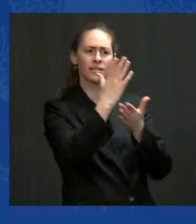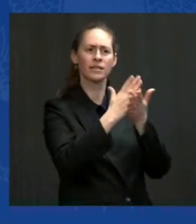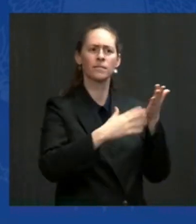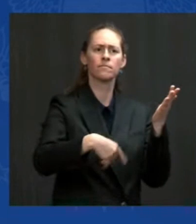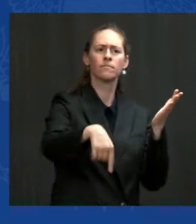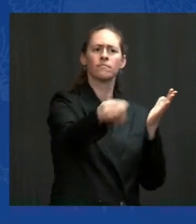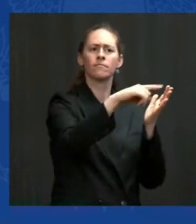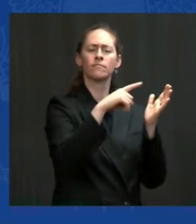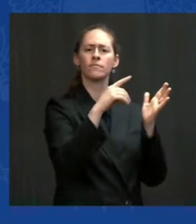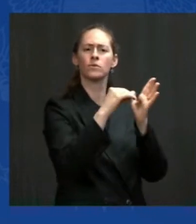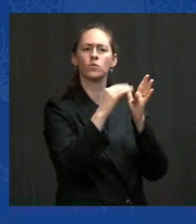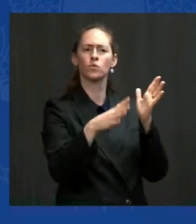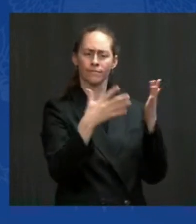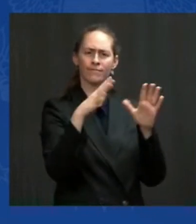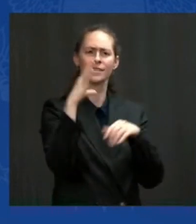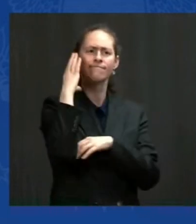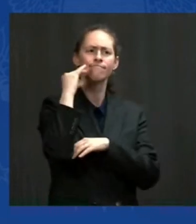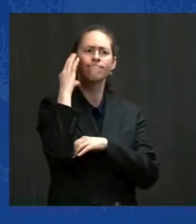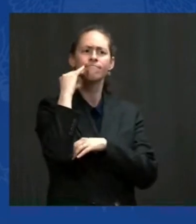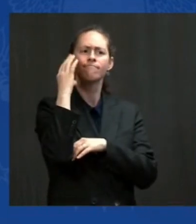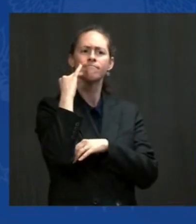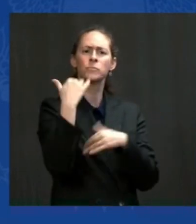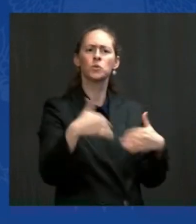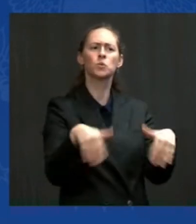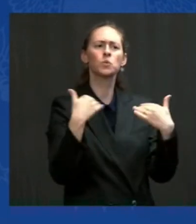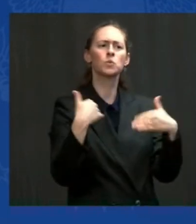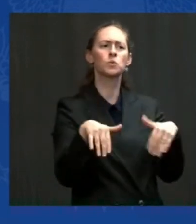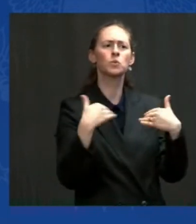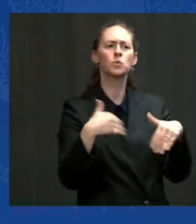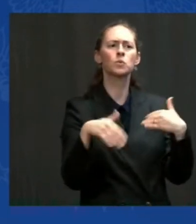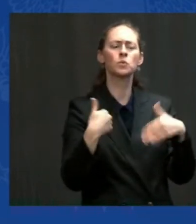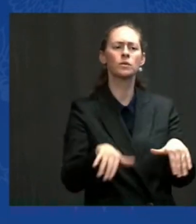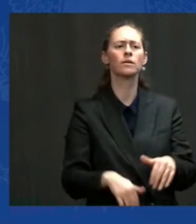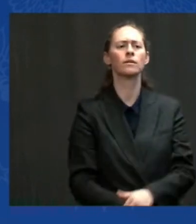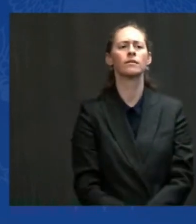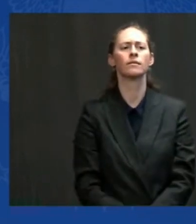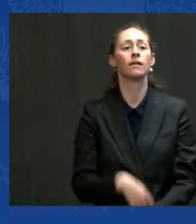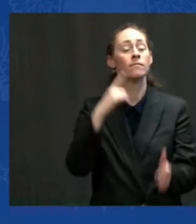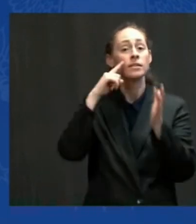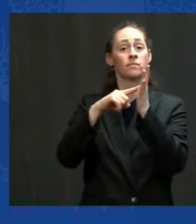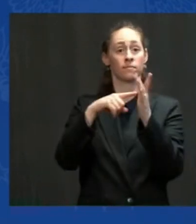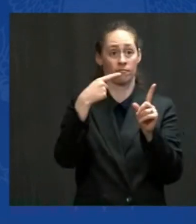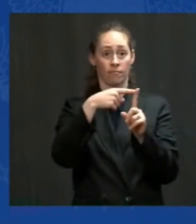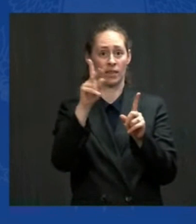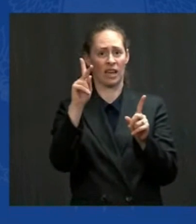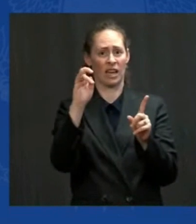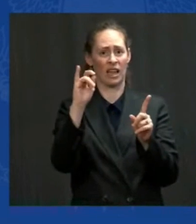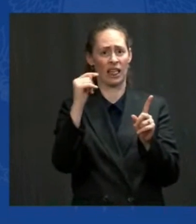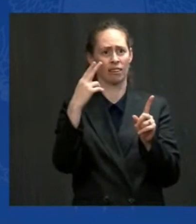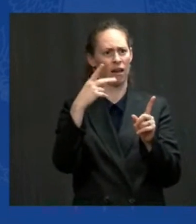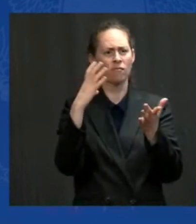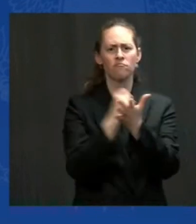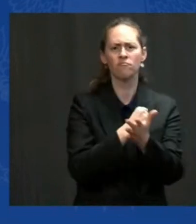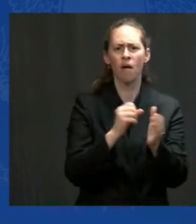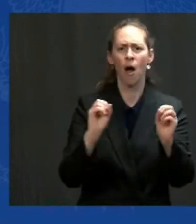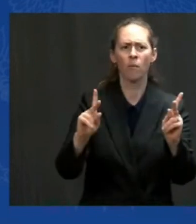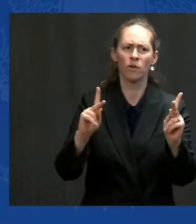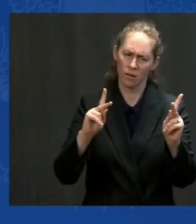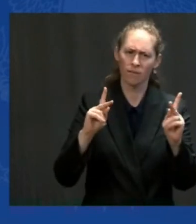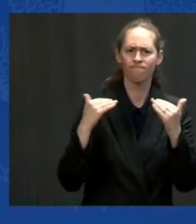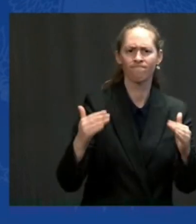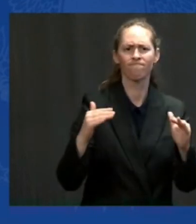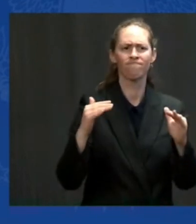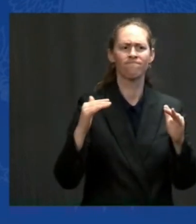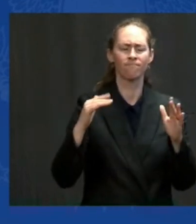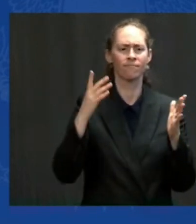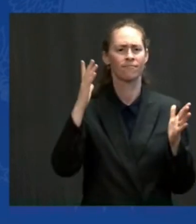Sanchez has taken her opportunities and created brilliance. We are honored to have her here at MCC.